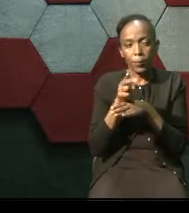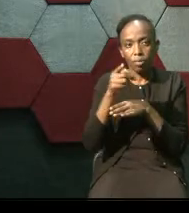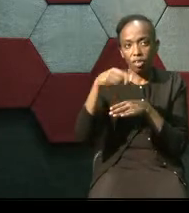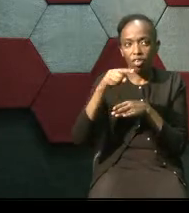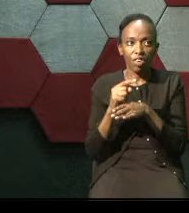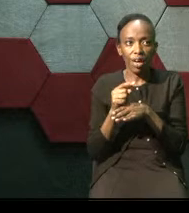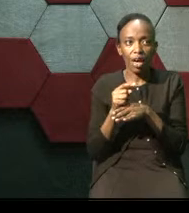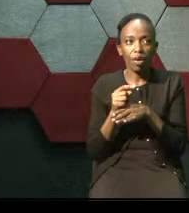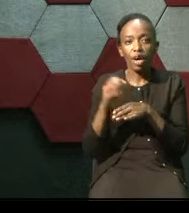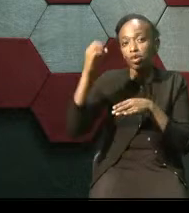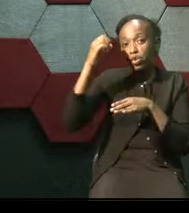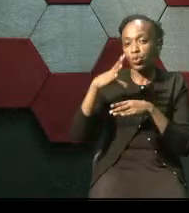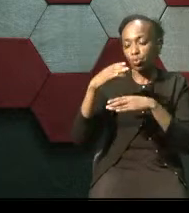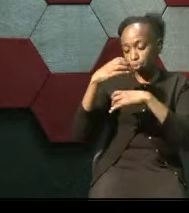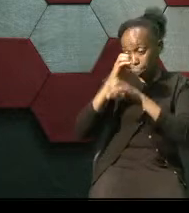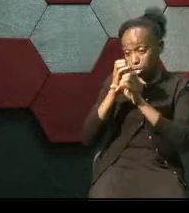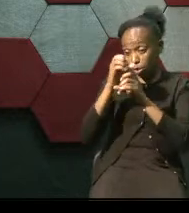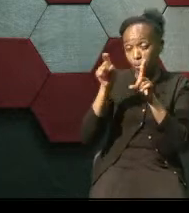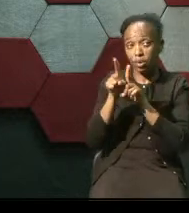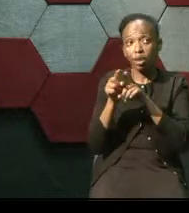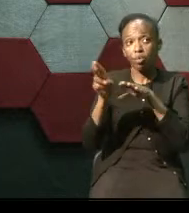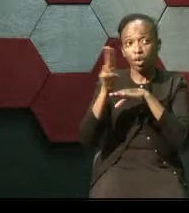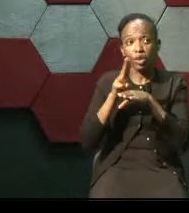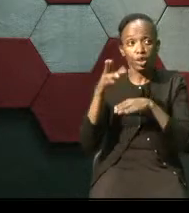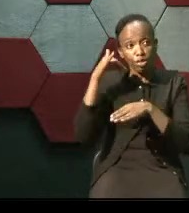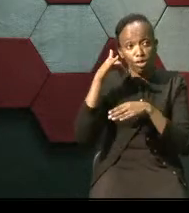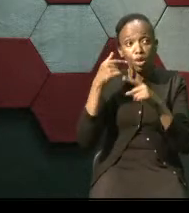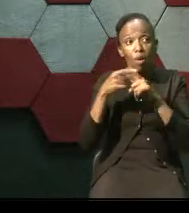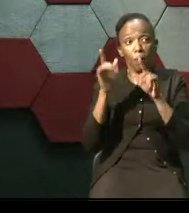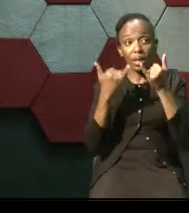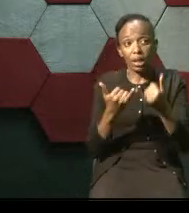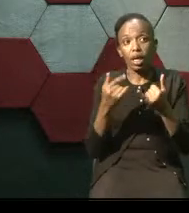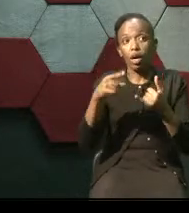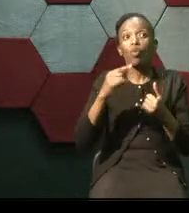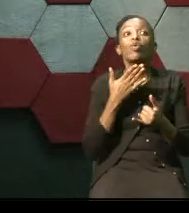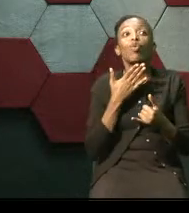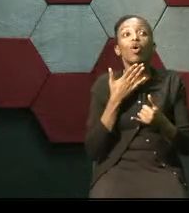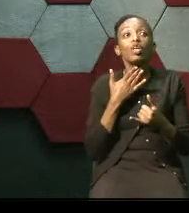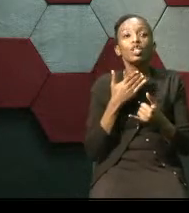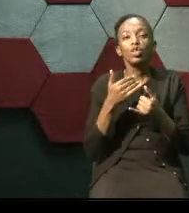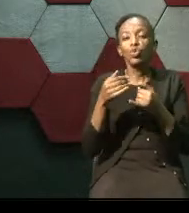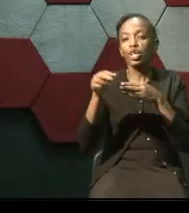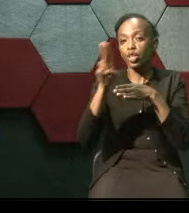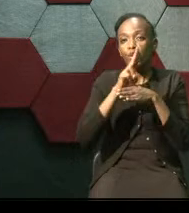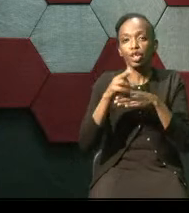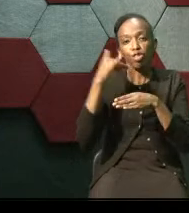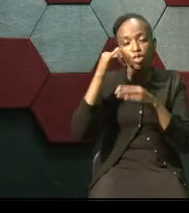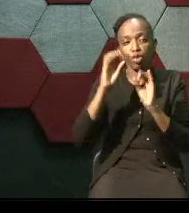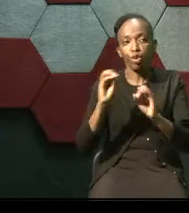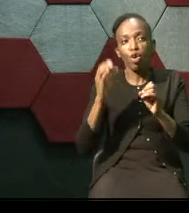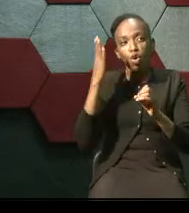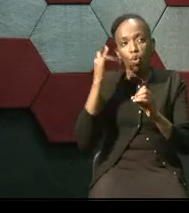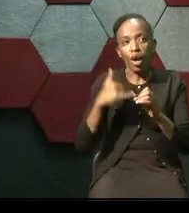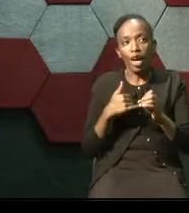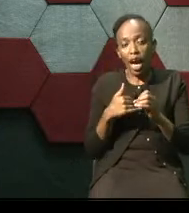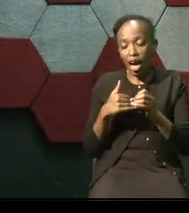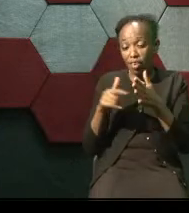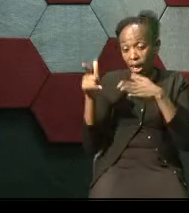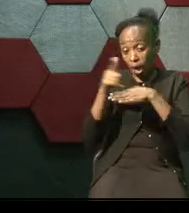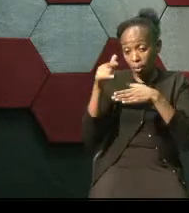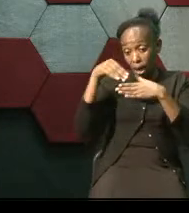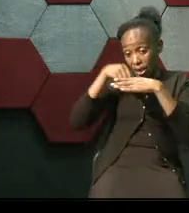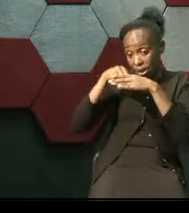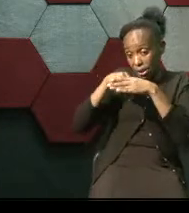former fluorescent microscope, we actually used a phone, but for now we won't be using a phone anymore because we already have a fixed camera